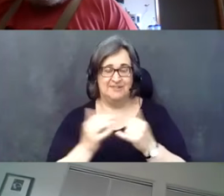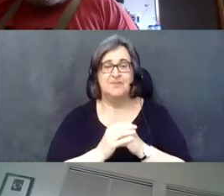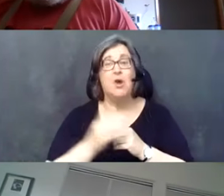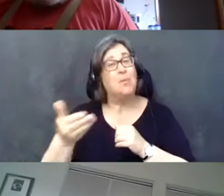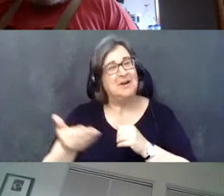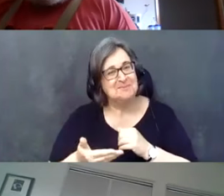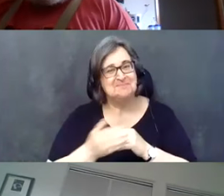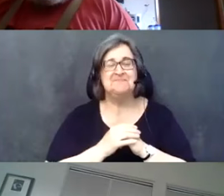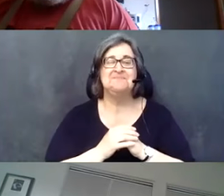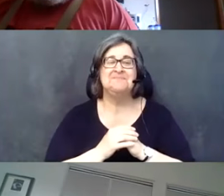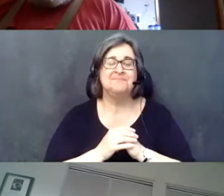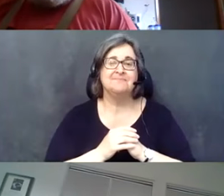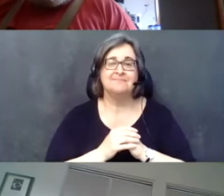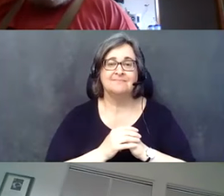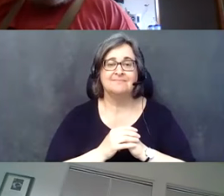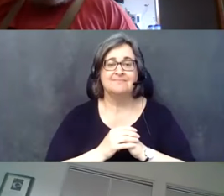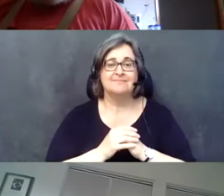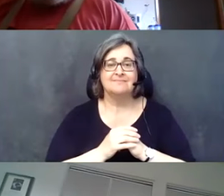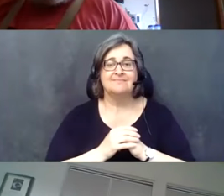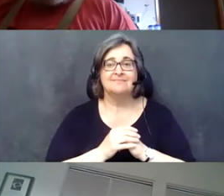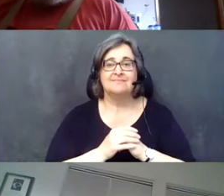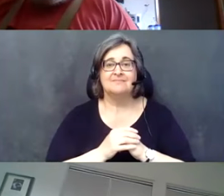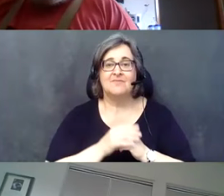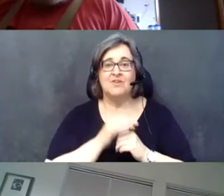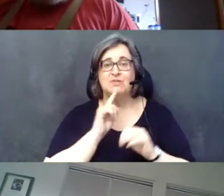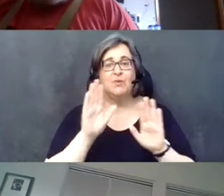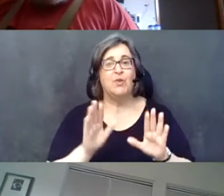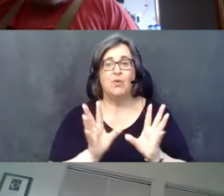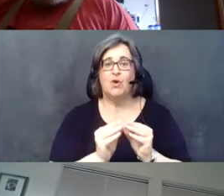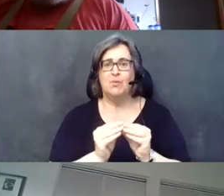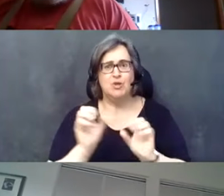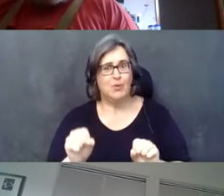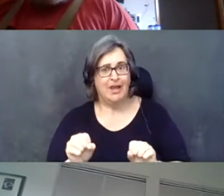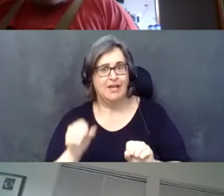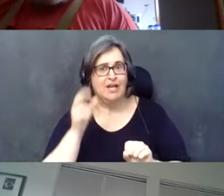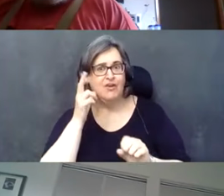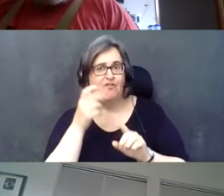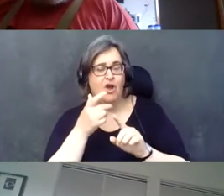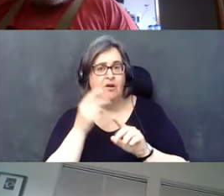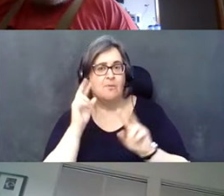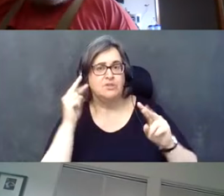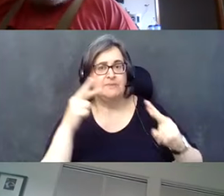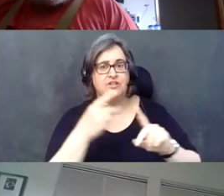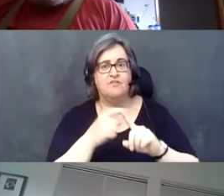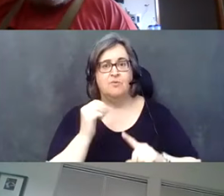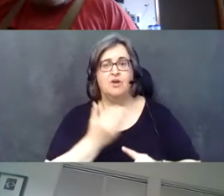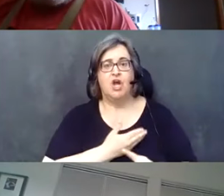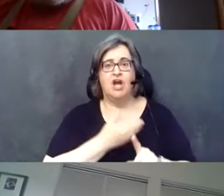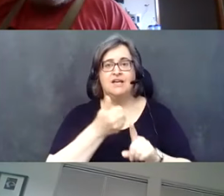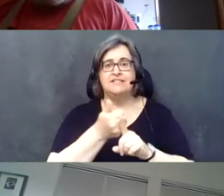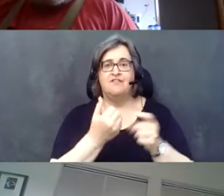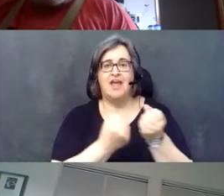Welcome. And this will be a really great webinar that you get to hear from perspectives from our self-advocates who we